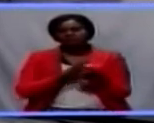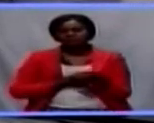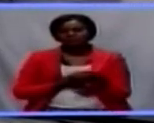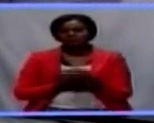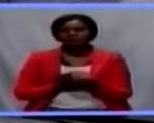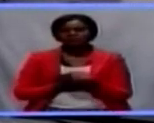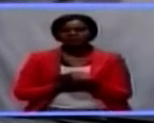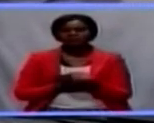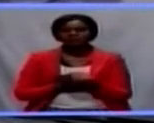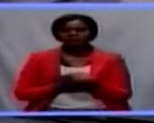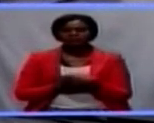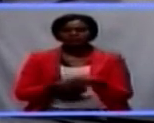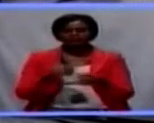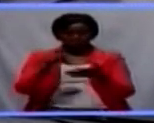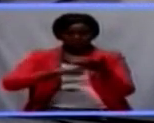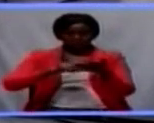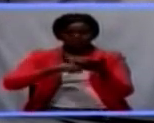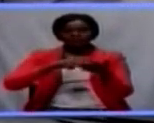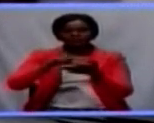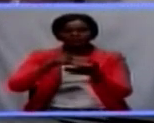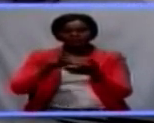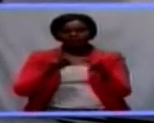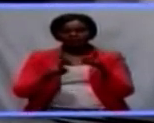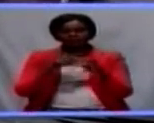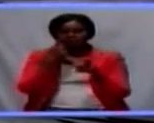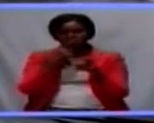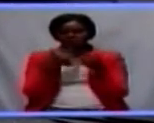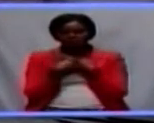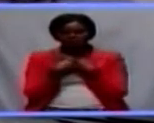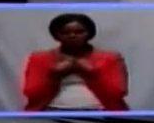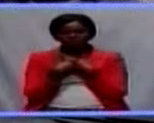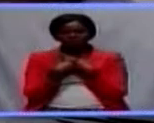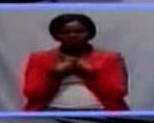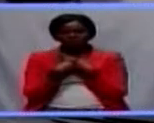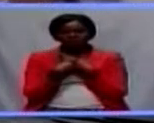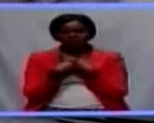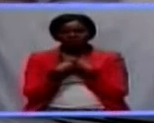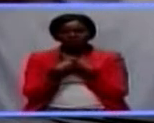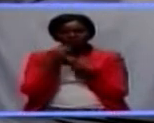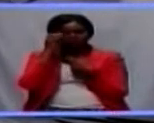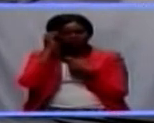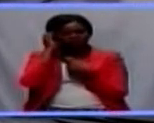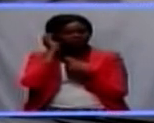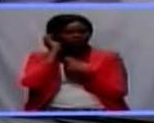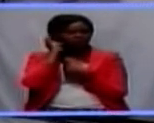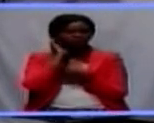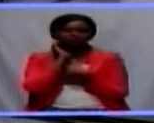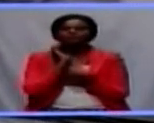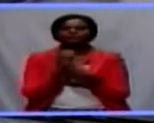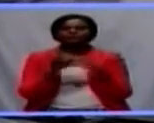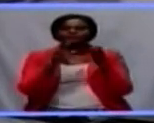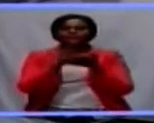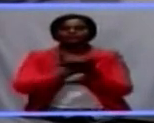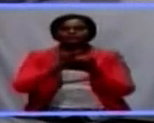where NRFA takes long to pay and so on. These are the people that have really taken advantage and they are running to clean their accounts.